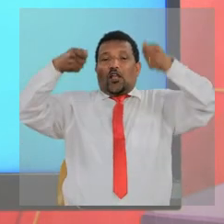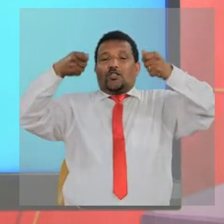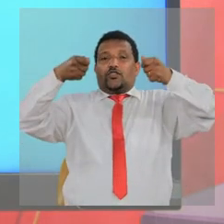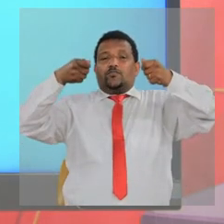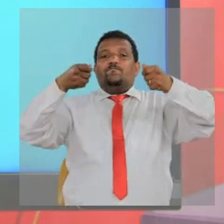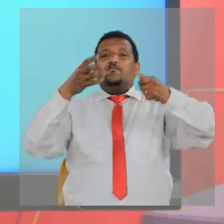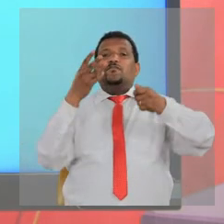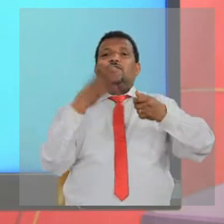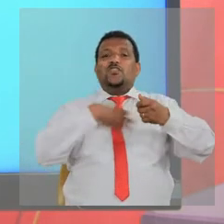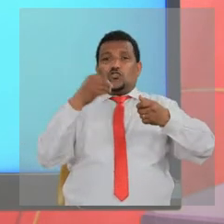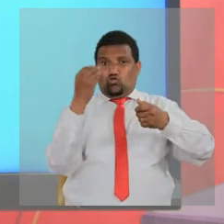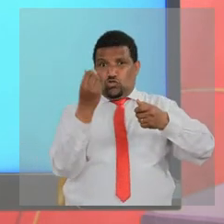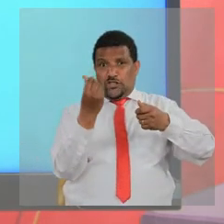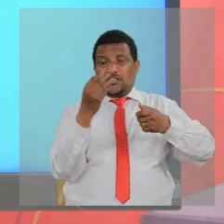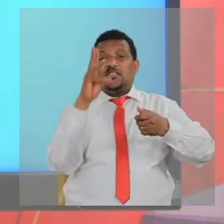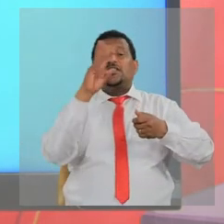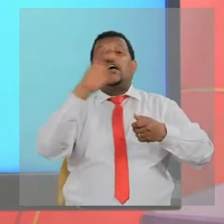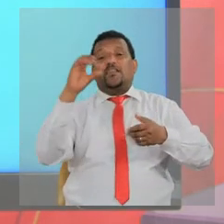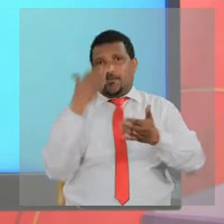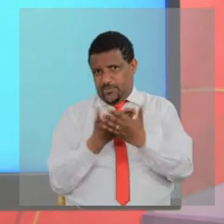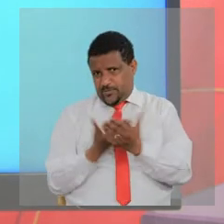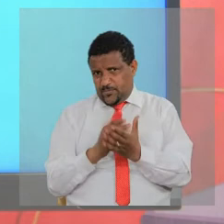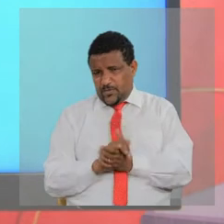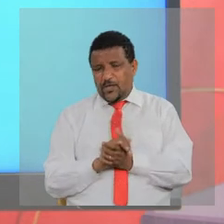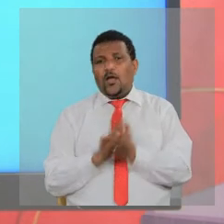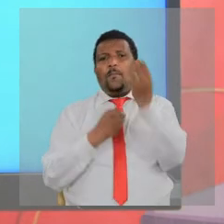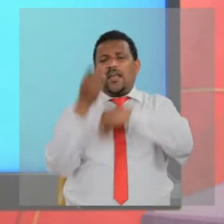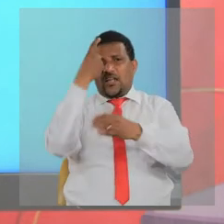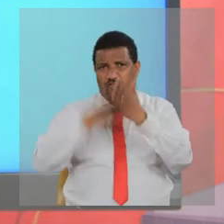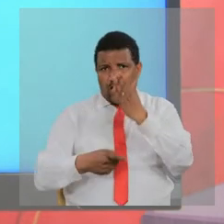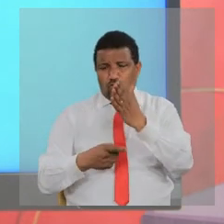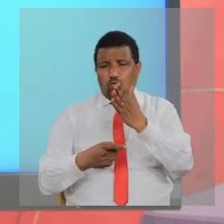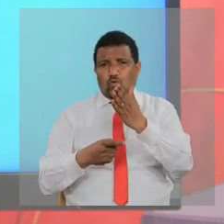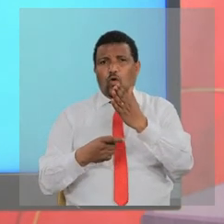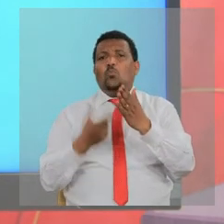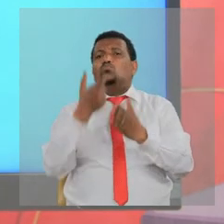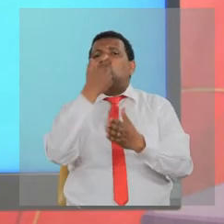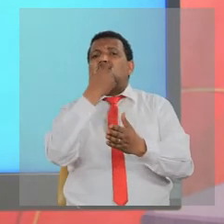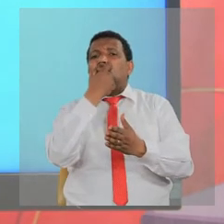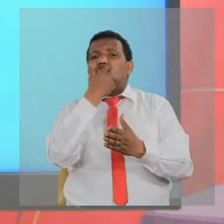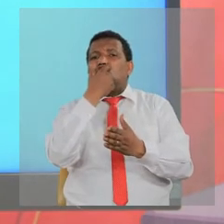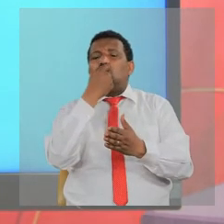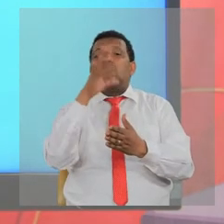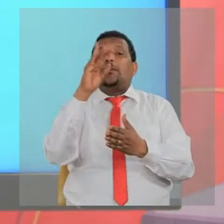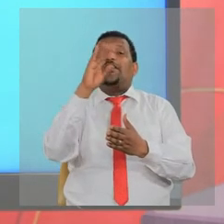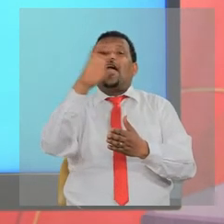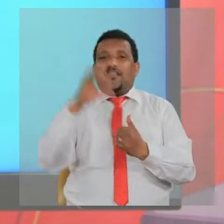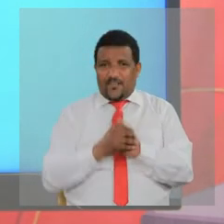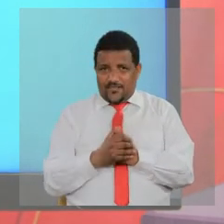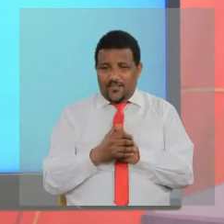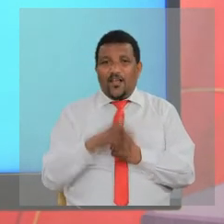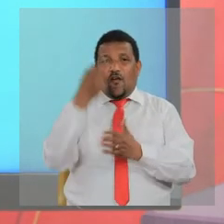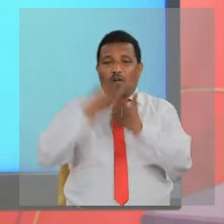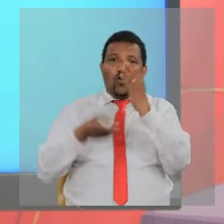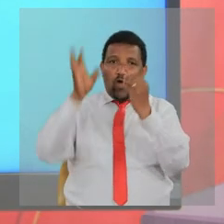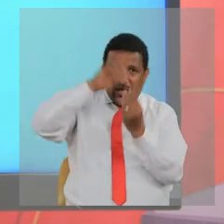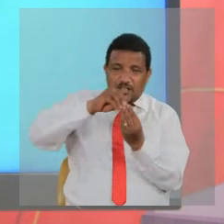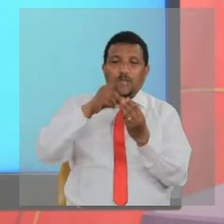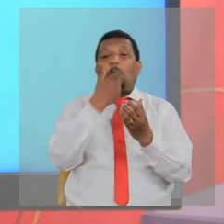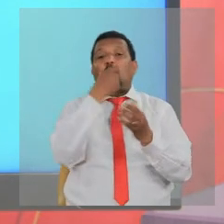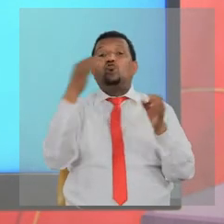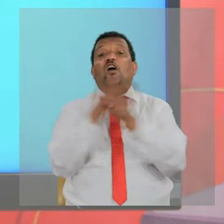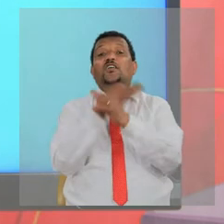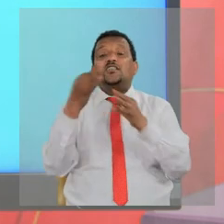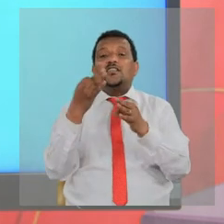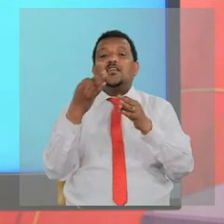mill is 600 birr and the market value of a quintal of biscuit is 700 birr, then the value added by the biscuit